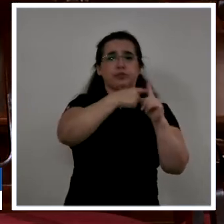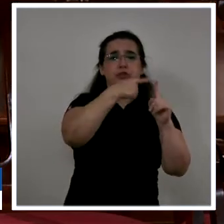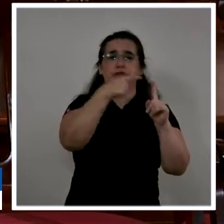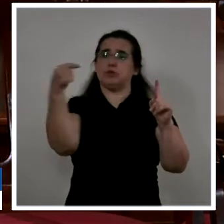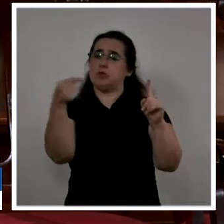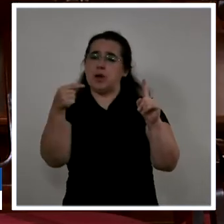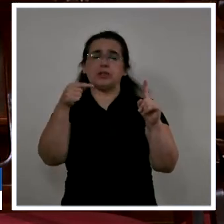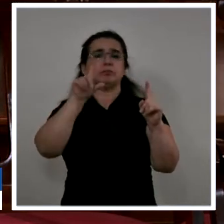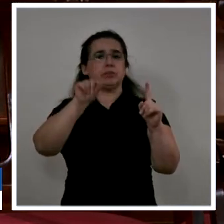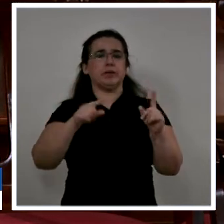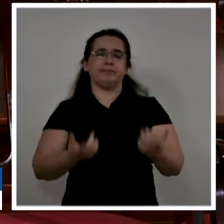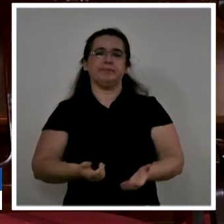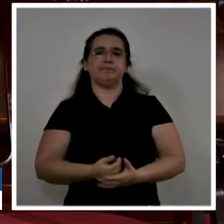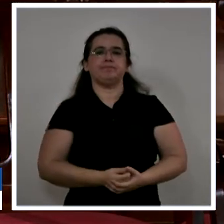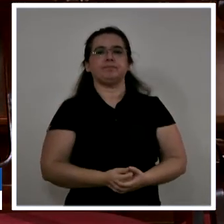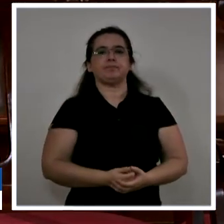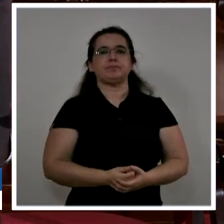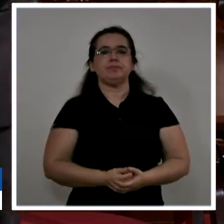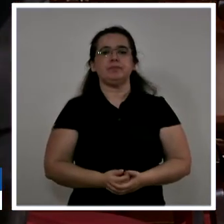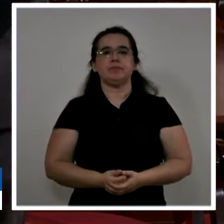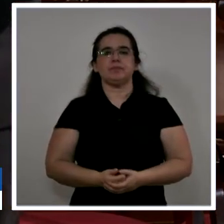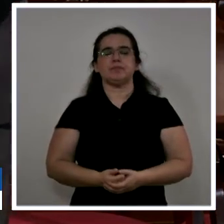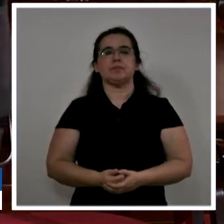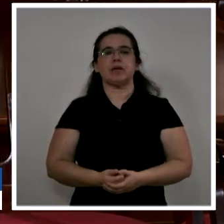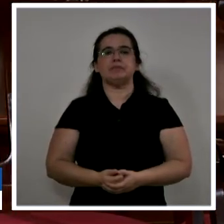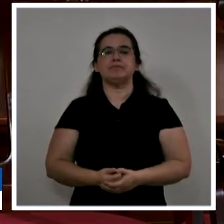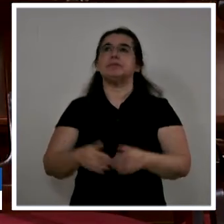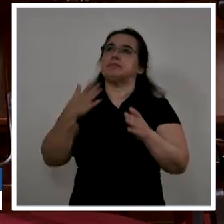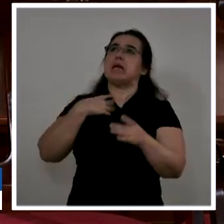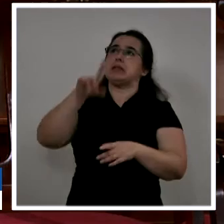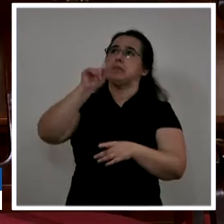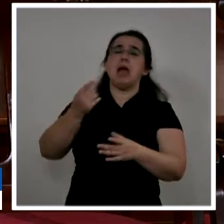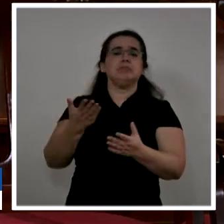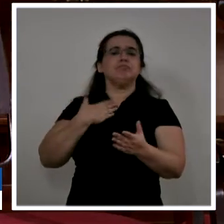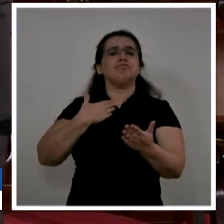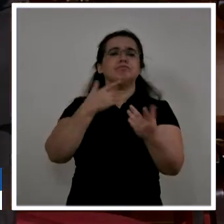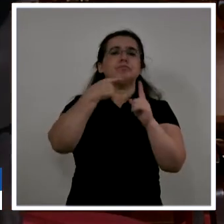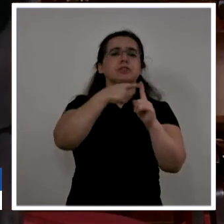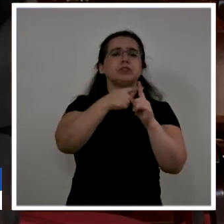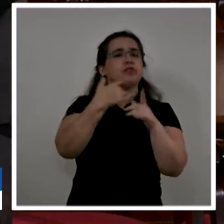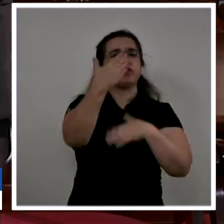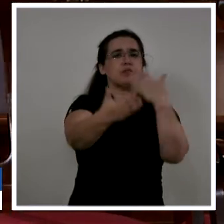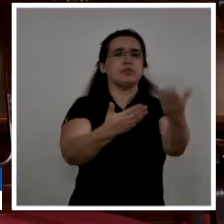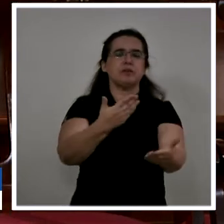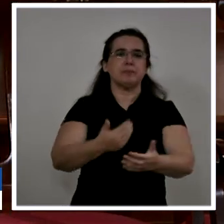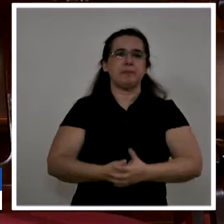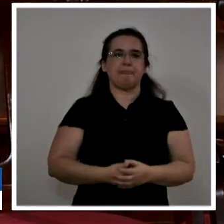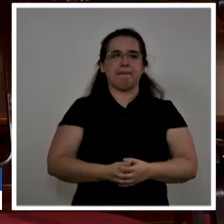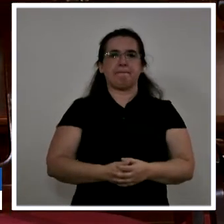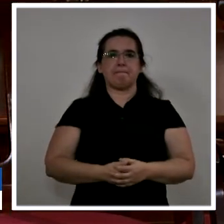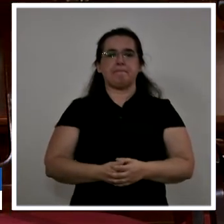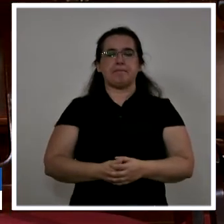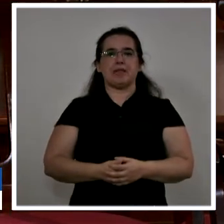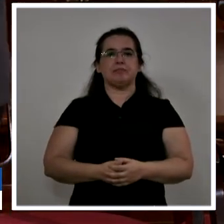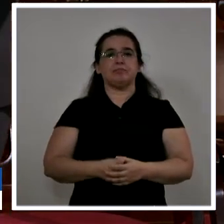mau. He gave to us the good things as well. E ele deu-nos também as coisas boas. So we're not subject to just the weaknesses that we